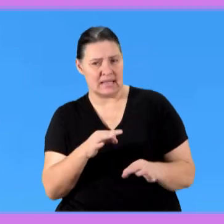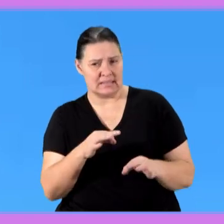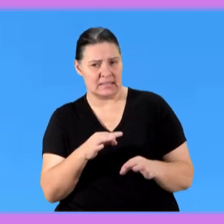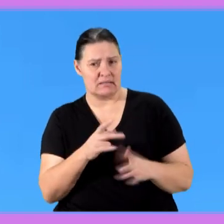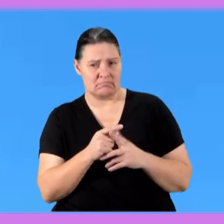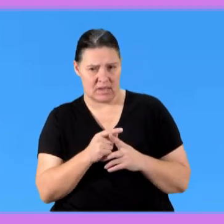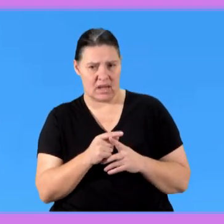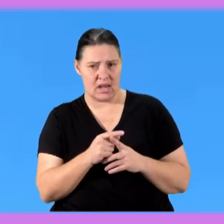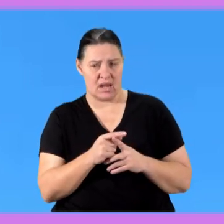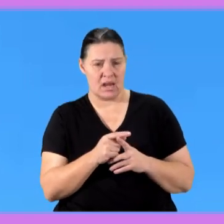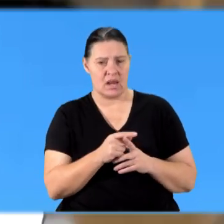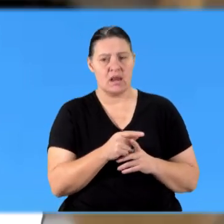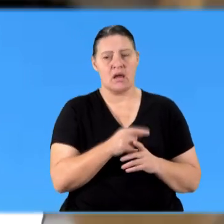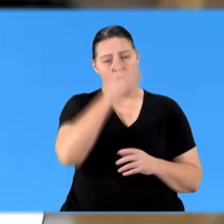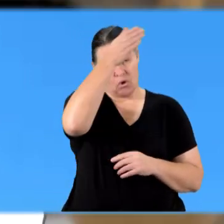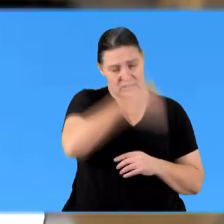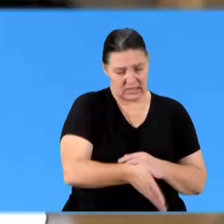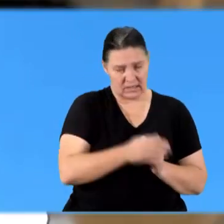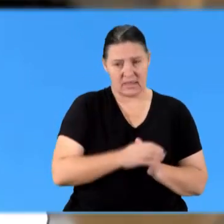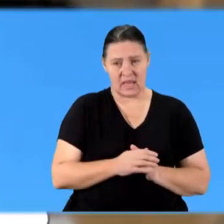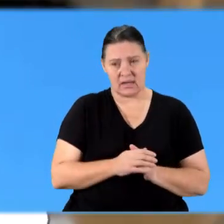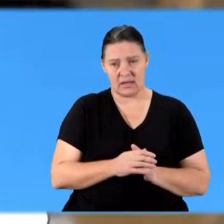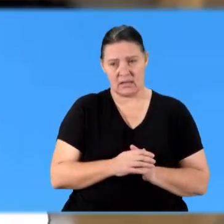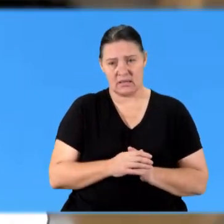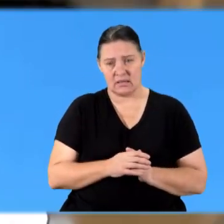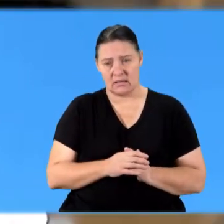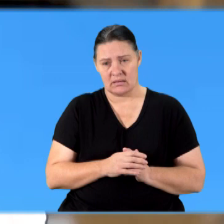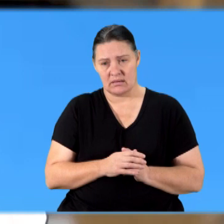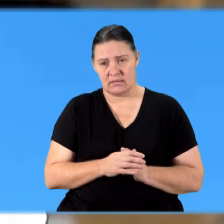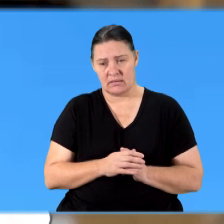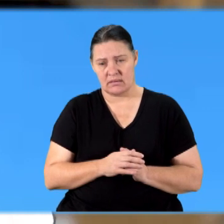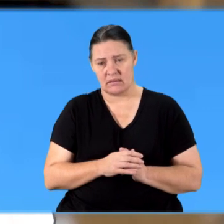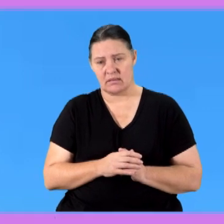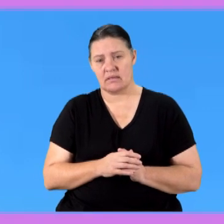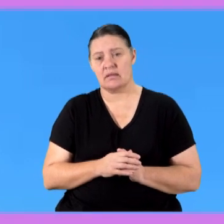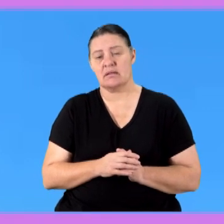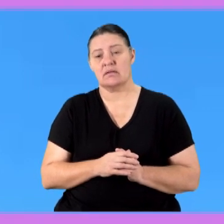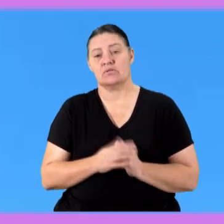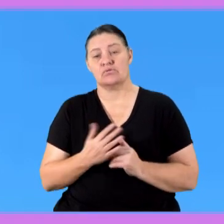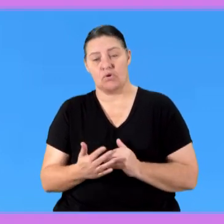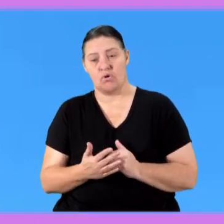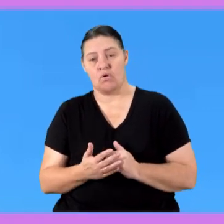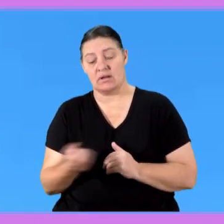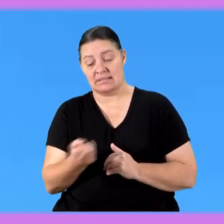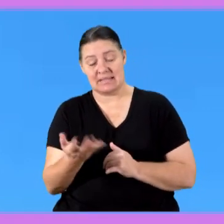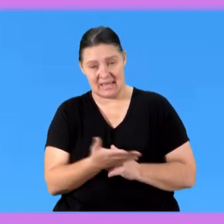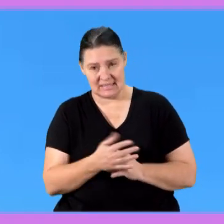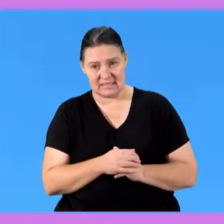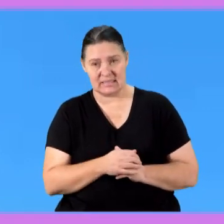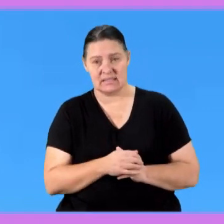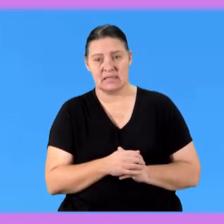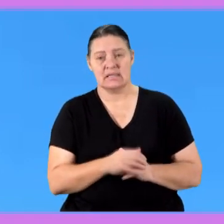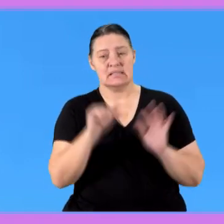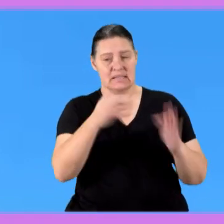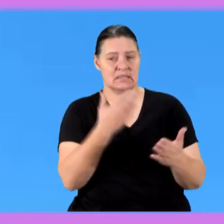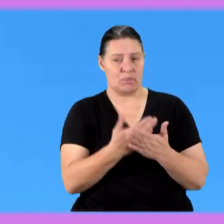to work horizontally. Then vertically, that's vertical, horizontally. For the dice now, 6